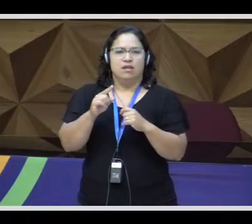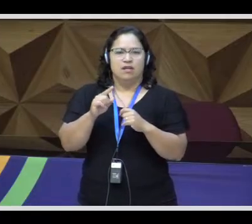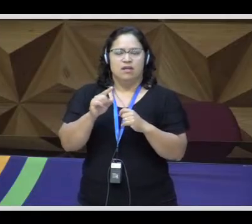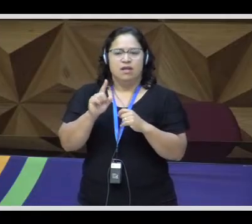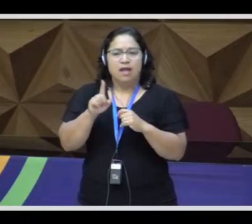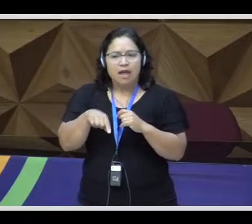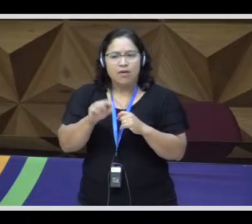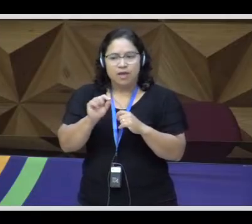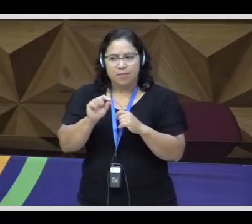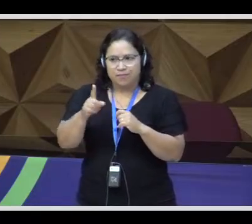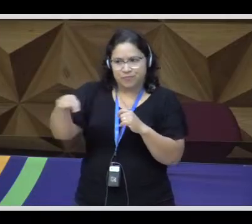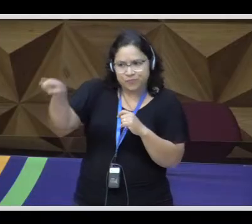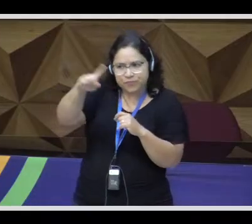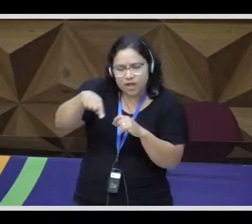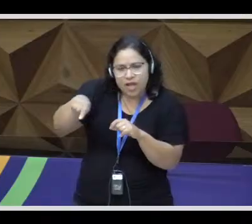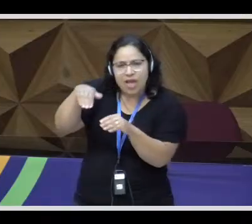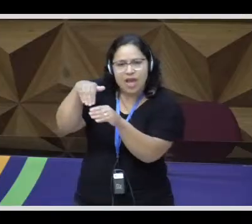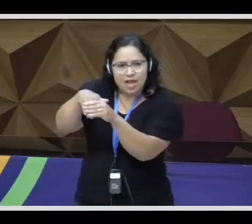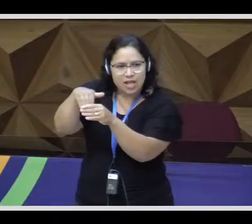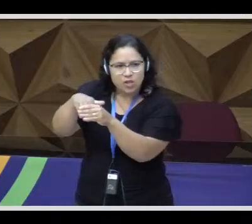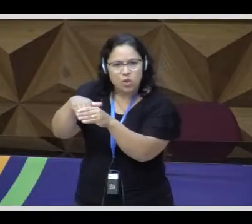voters need information.